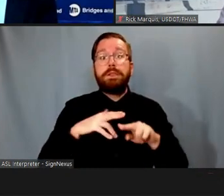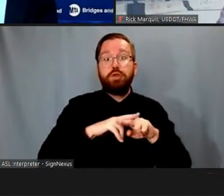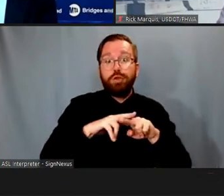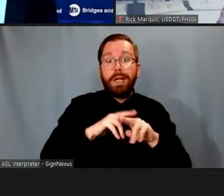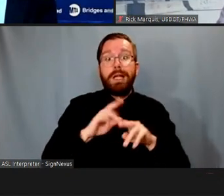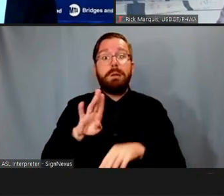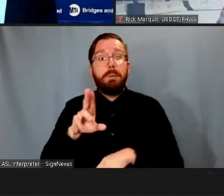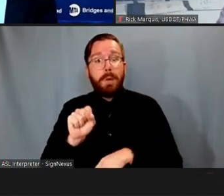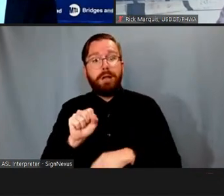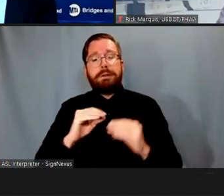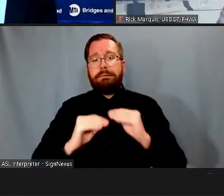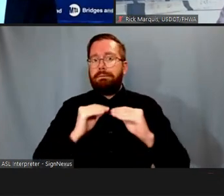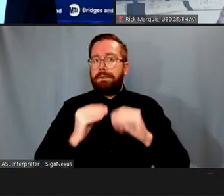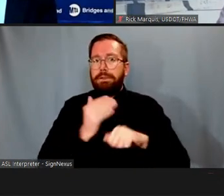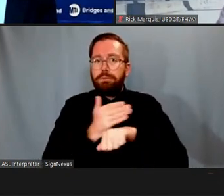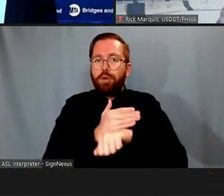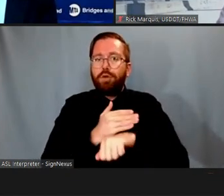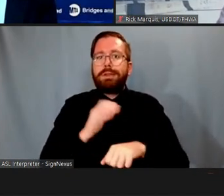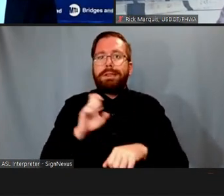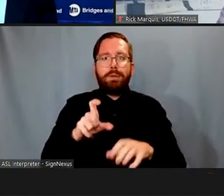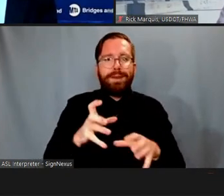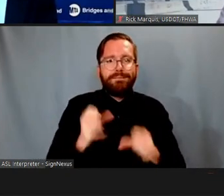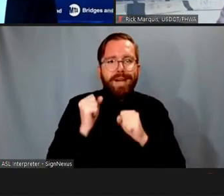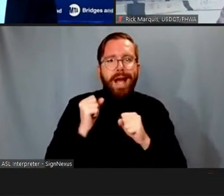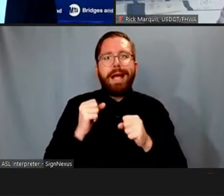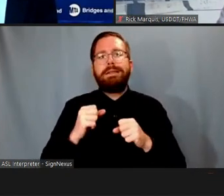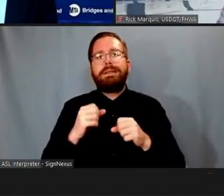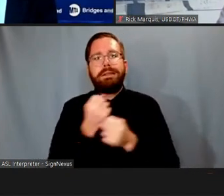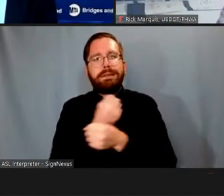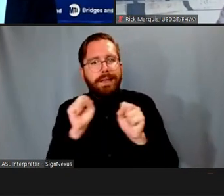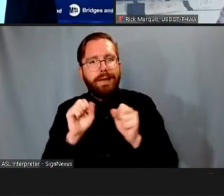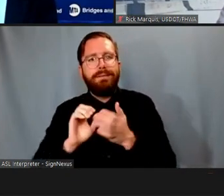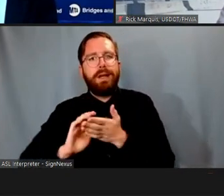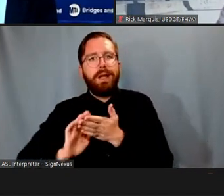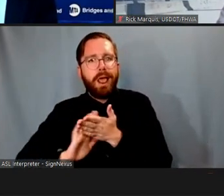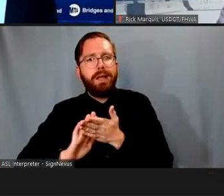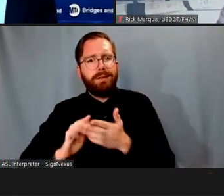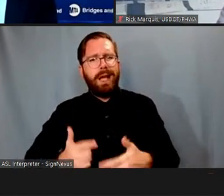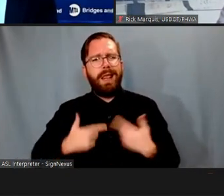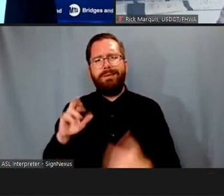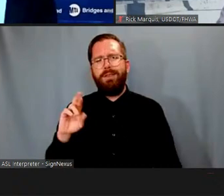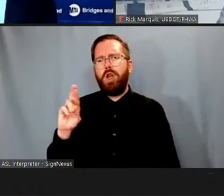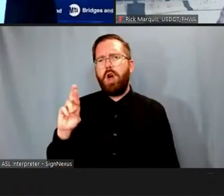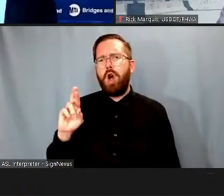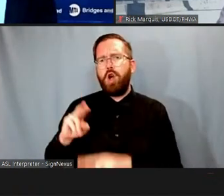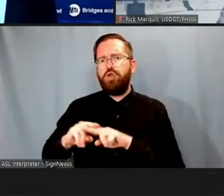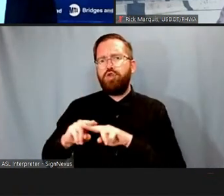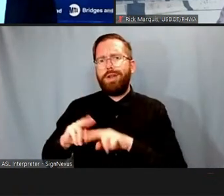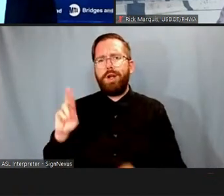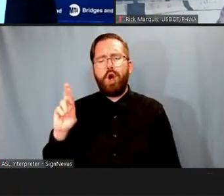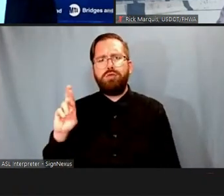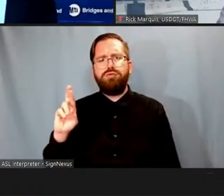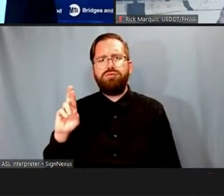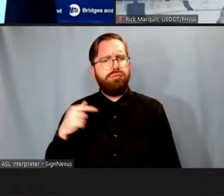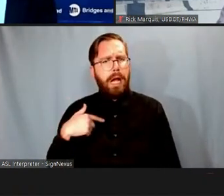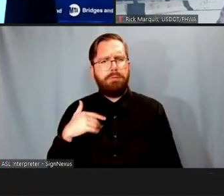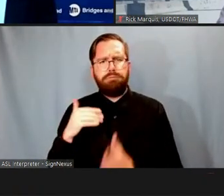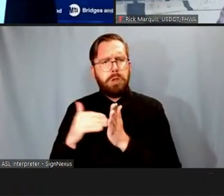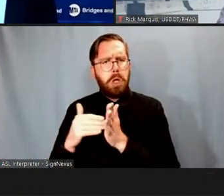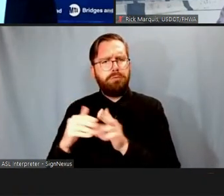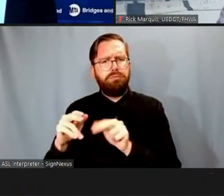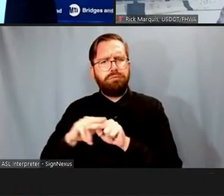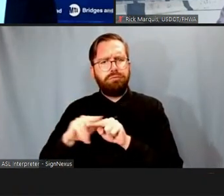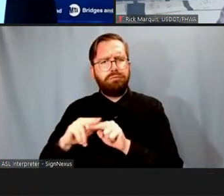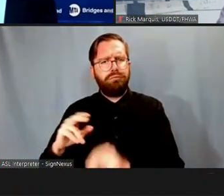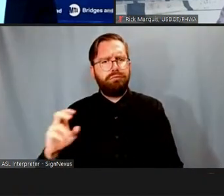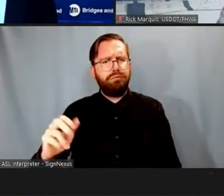fast they should be safe they should be clean um i live on the r train i take it all the time i like taking the train i prefer taking